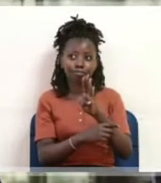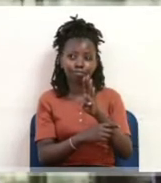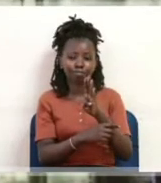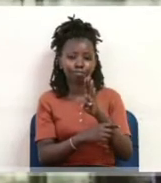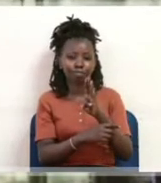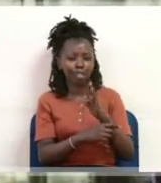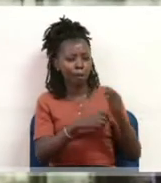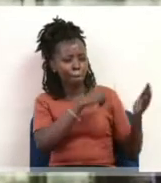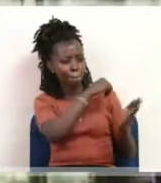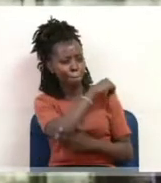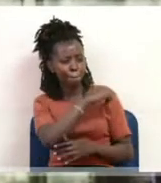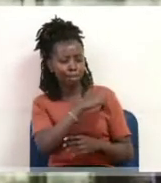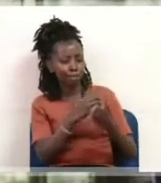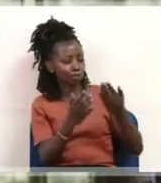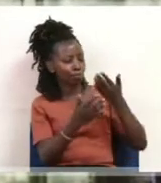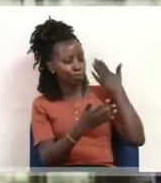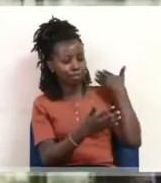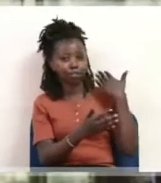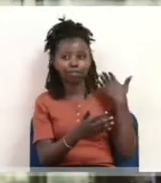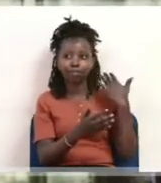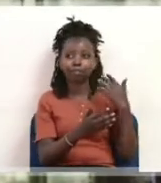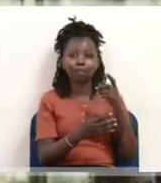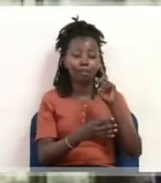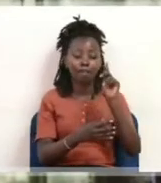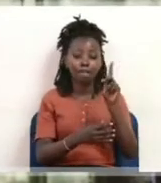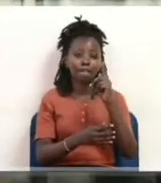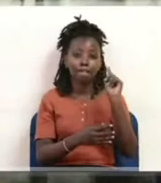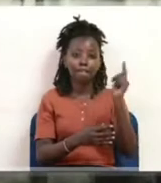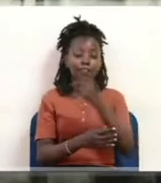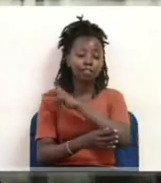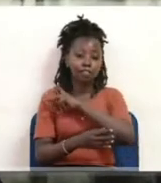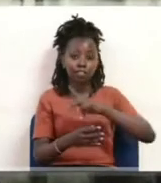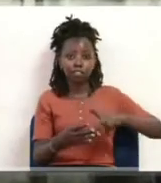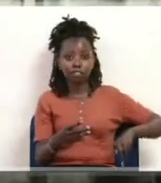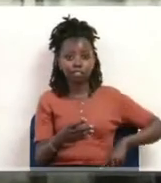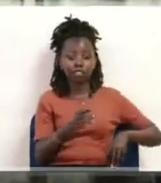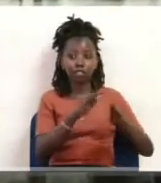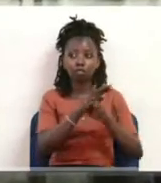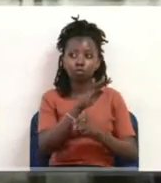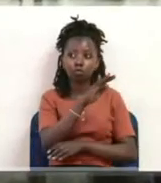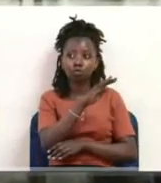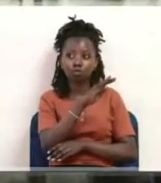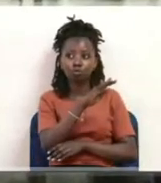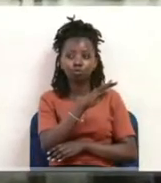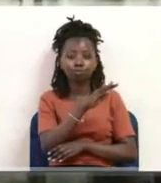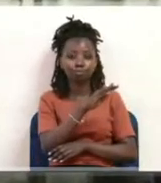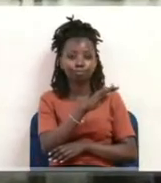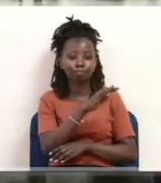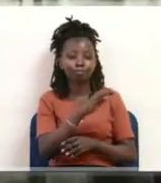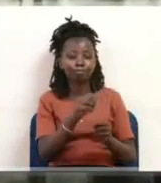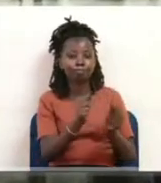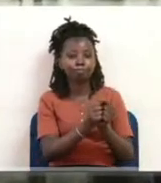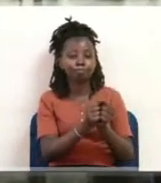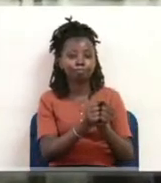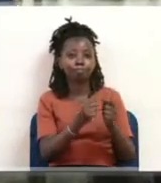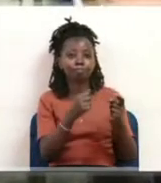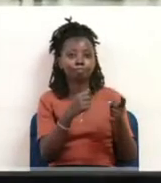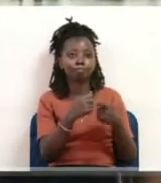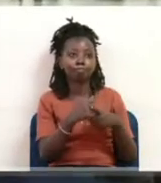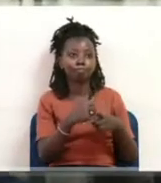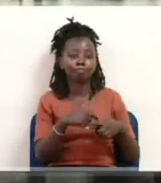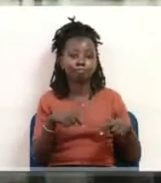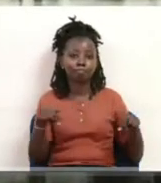And Ahab, the son of Omri, did evil in the sight of the Lord more than